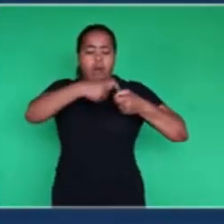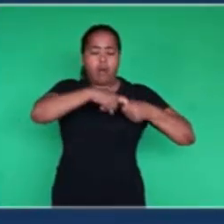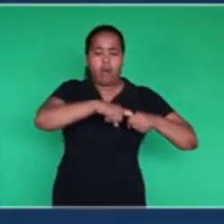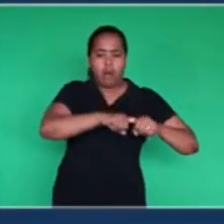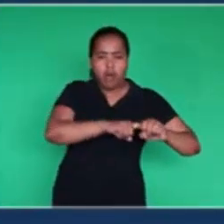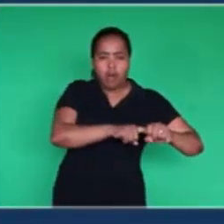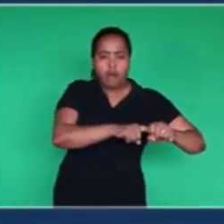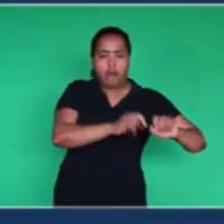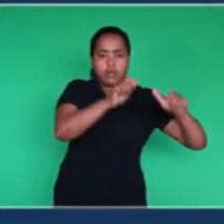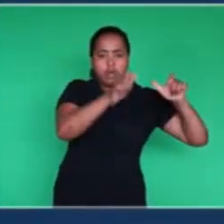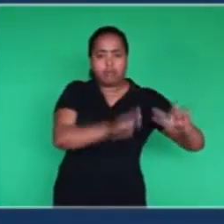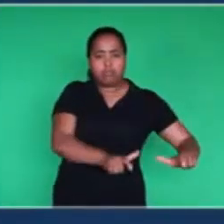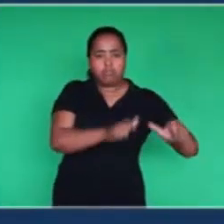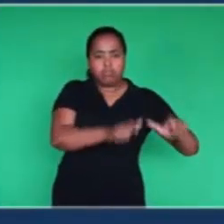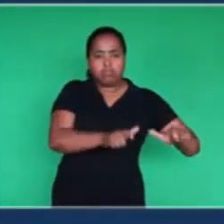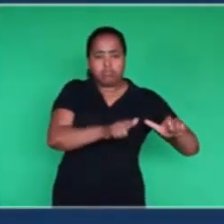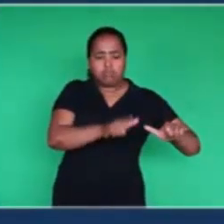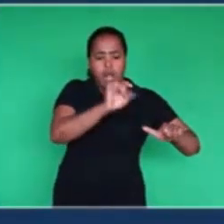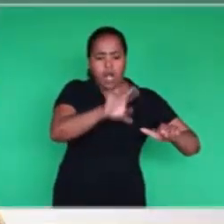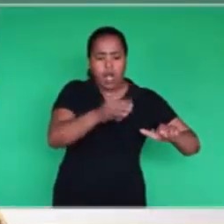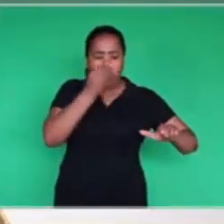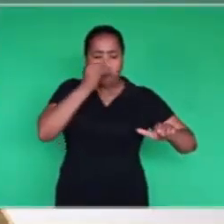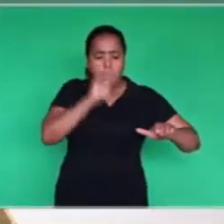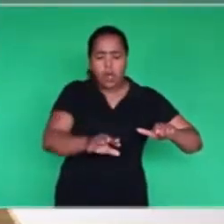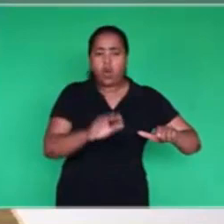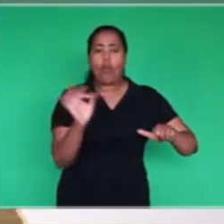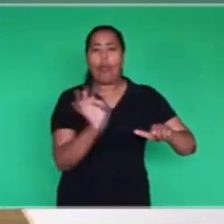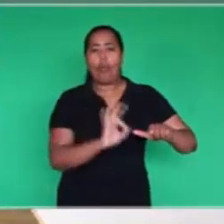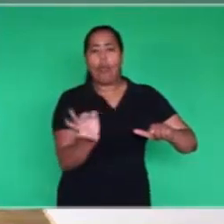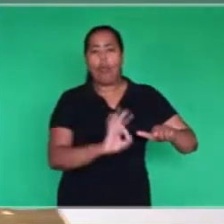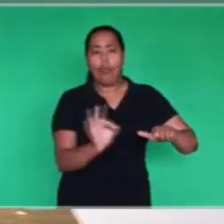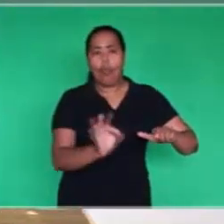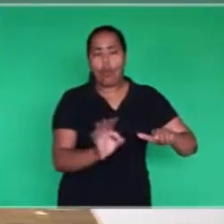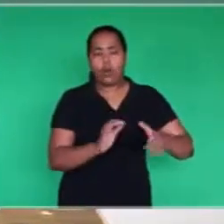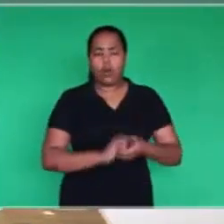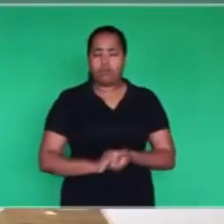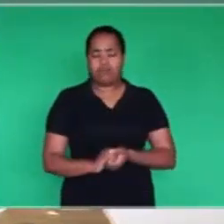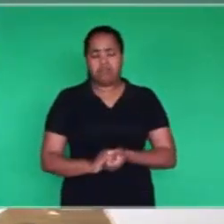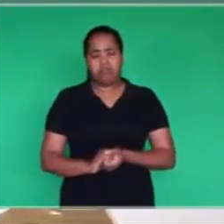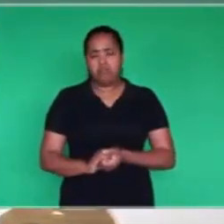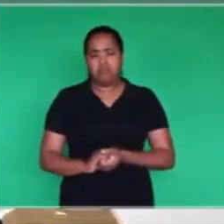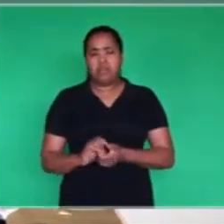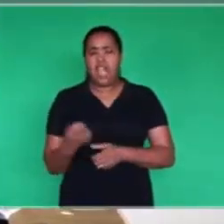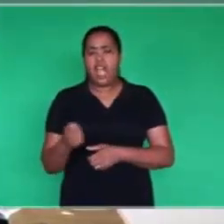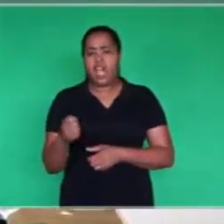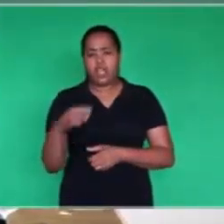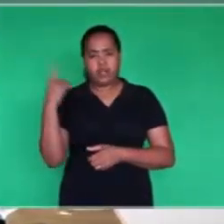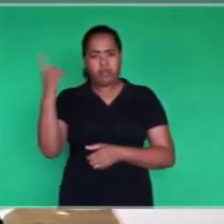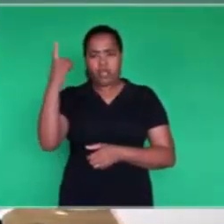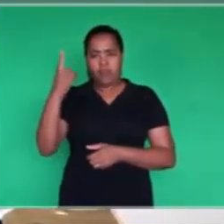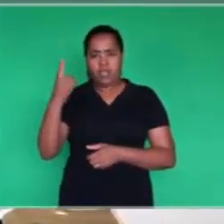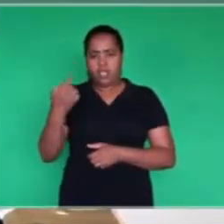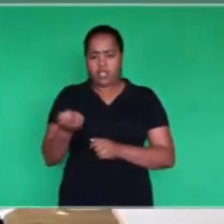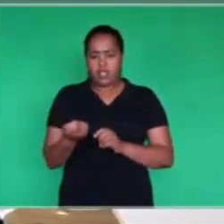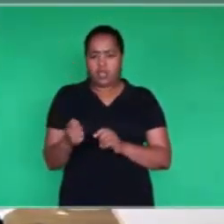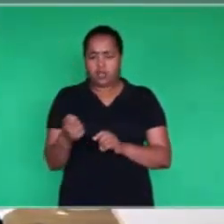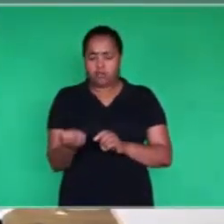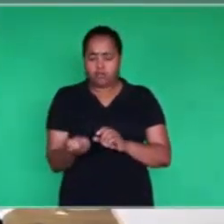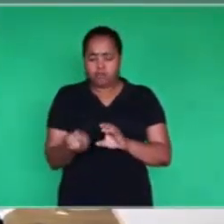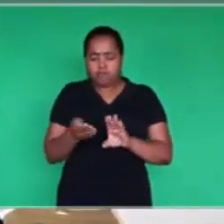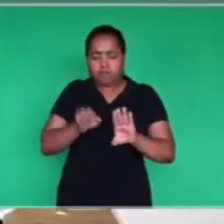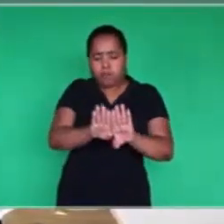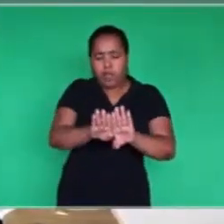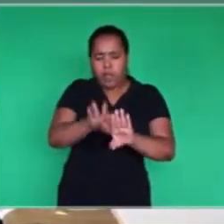of them captive any longer." We see the key of David that opened the door and then